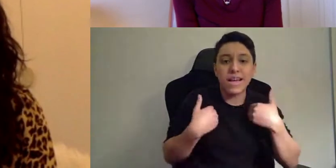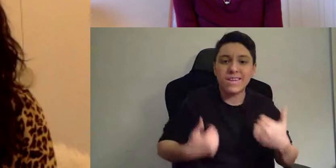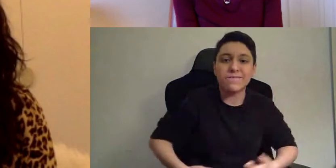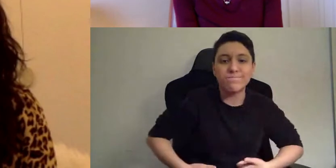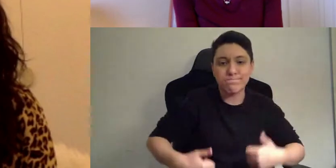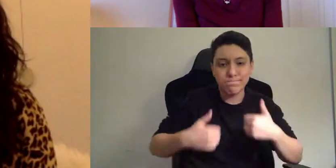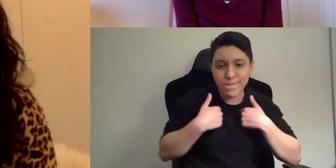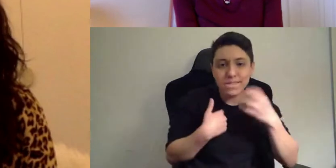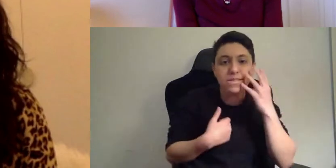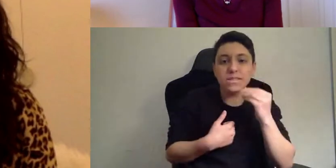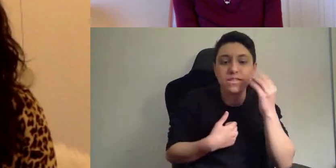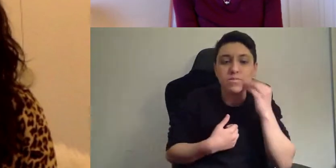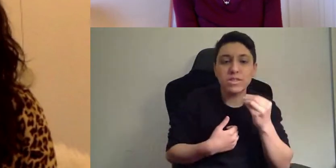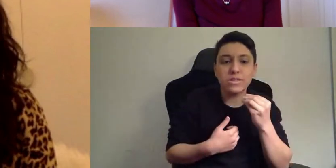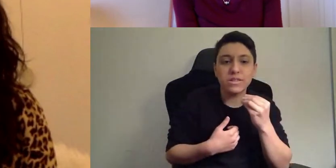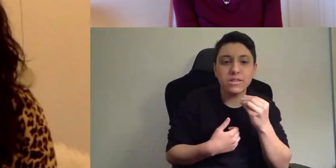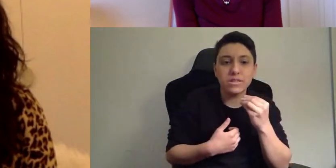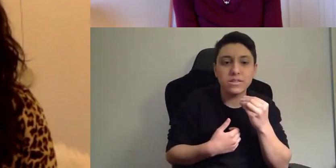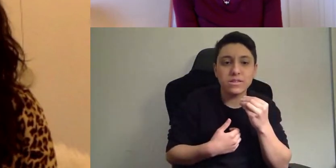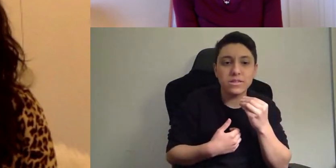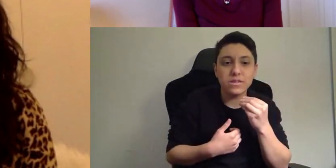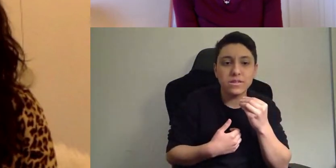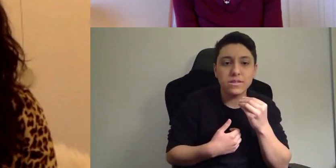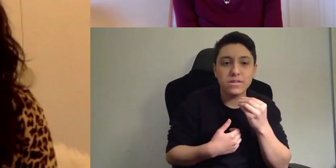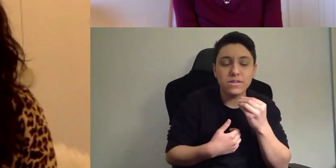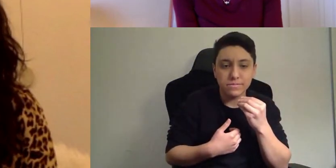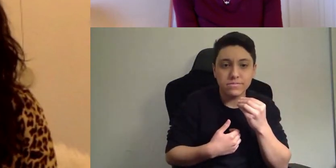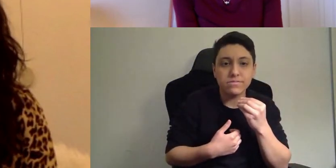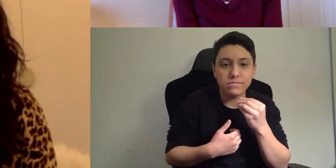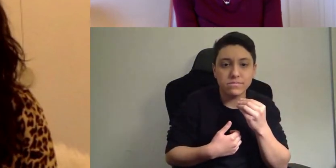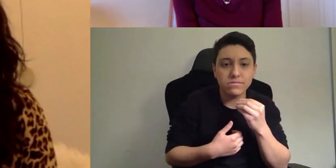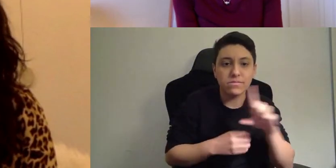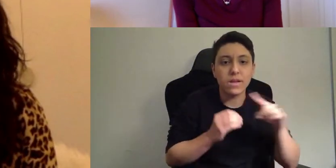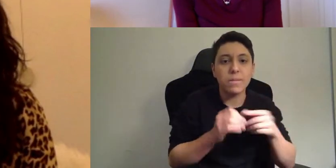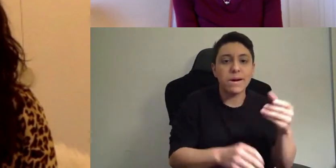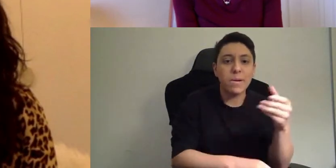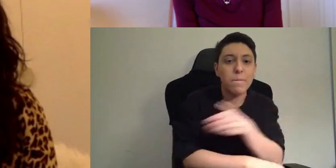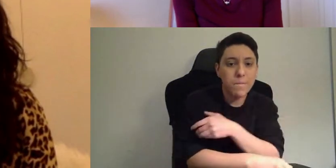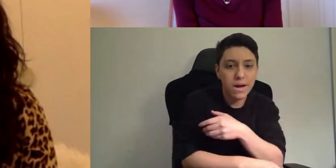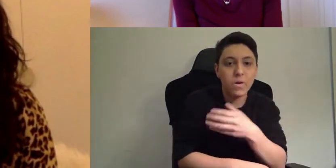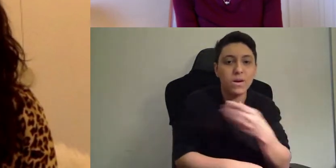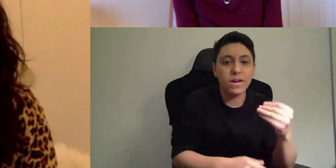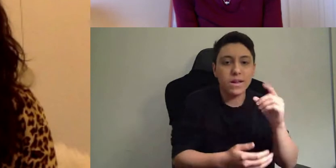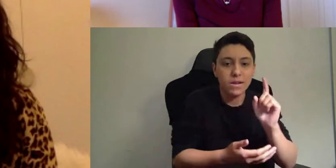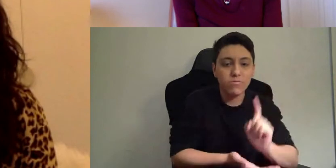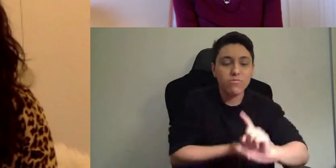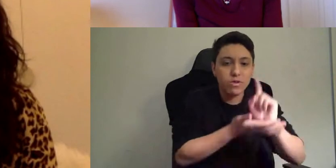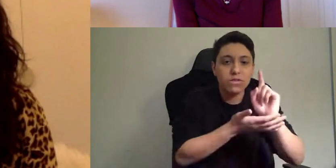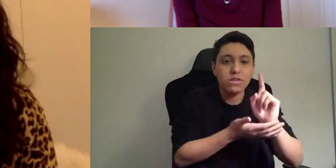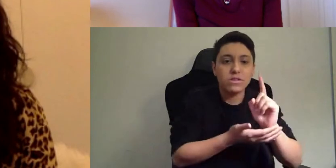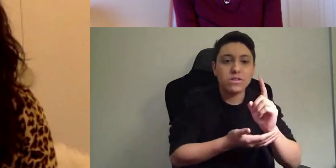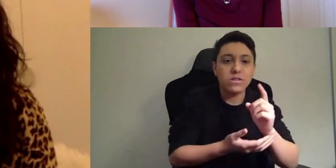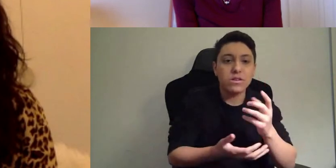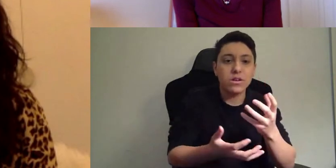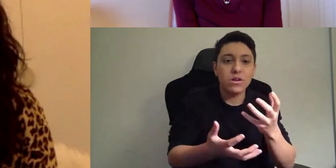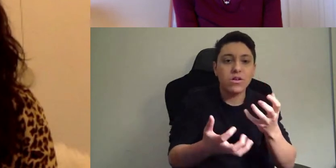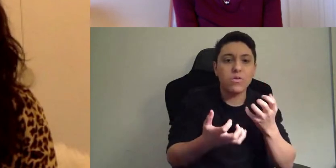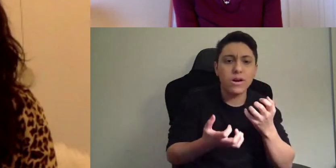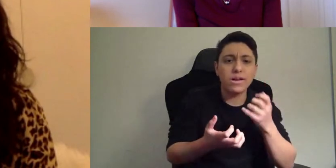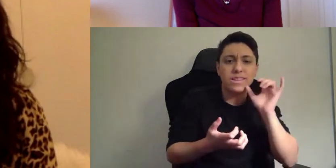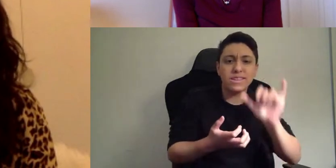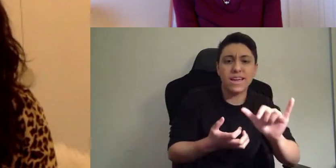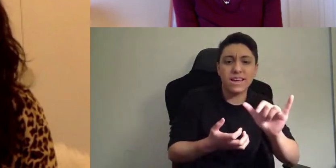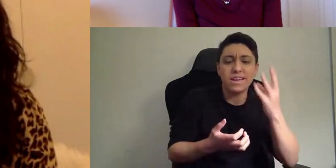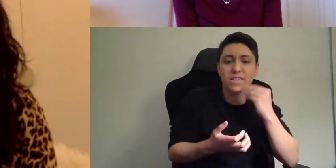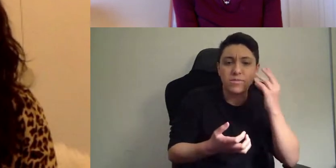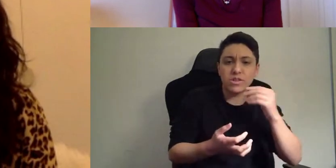experiences that are shaped by power, and we want those to be absolutely honored. So I